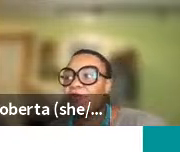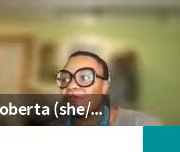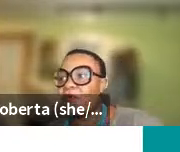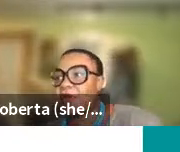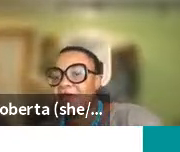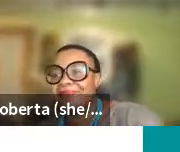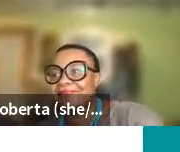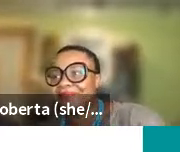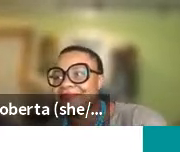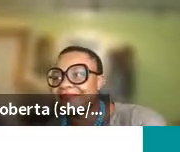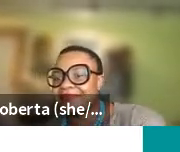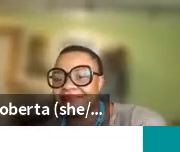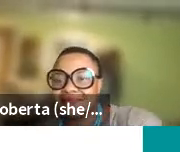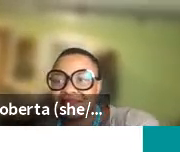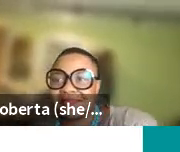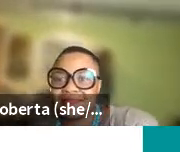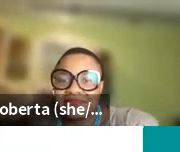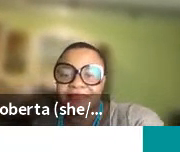360-329-6744.